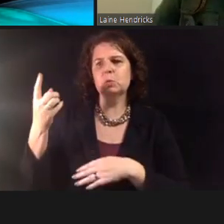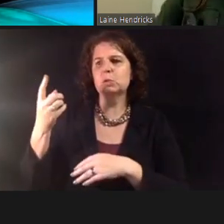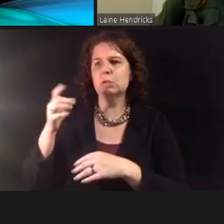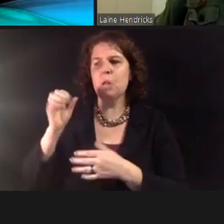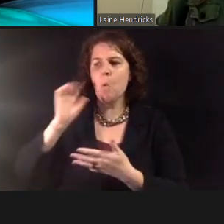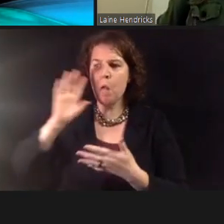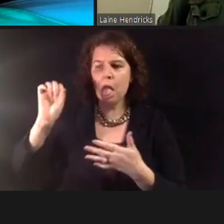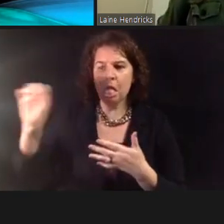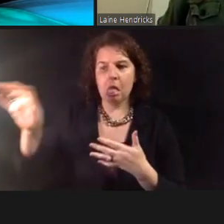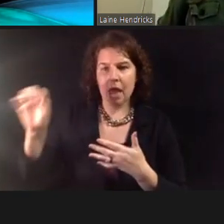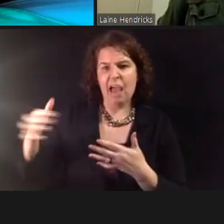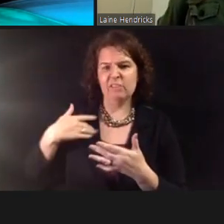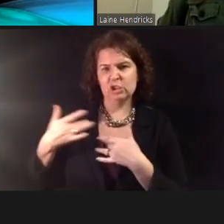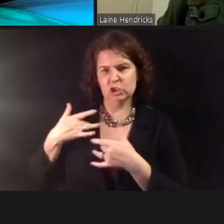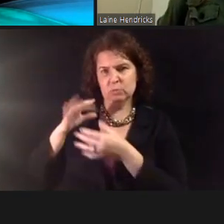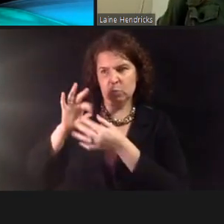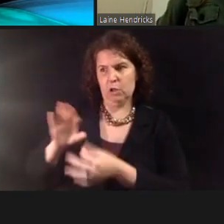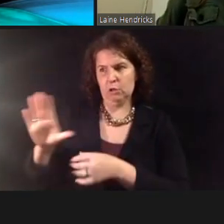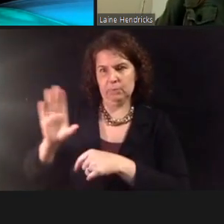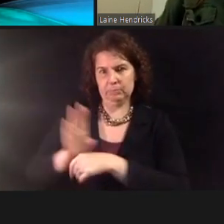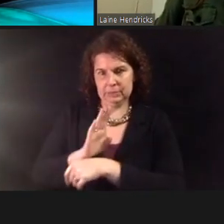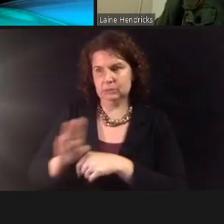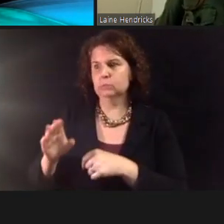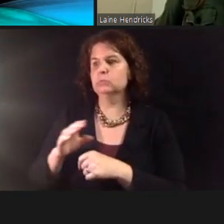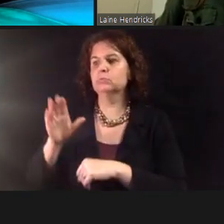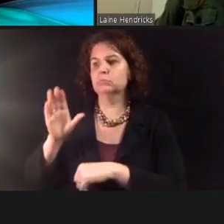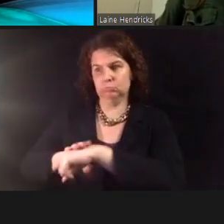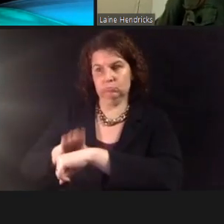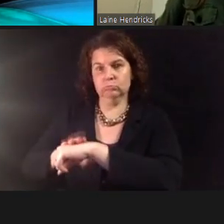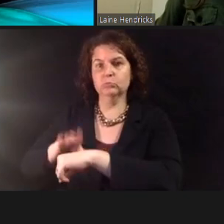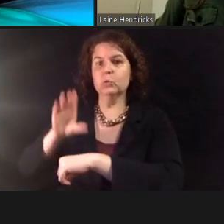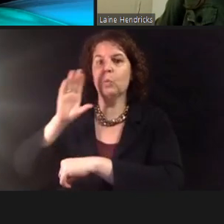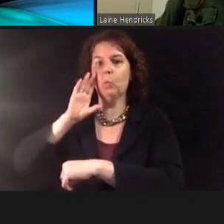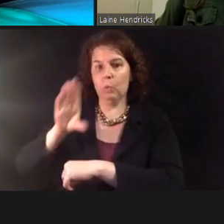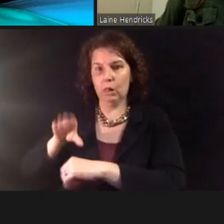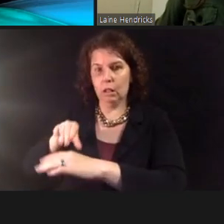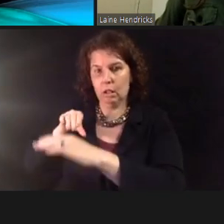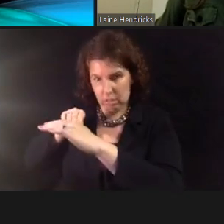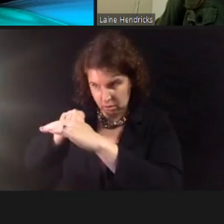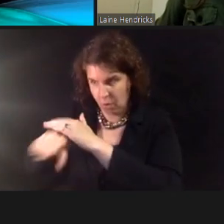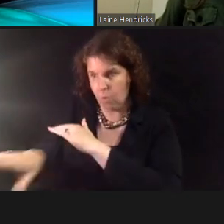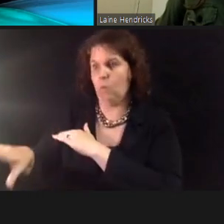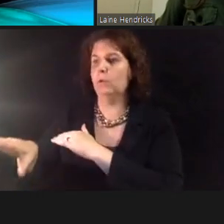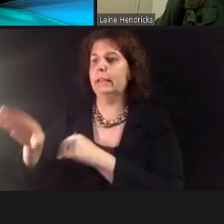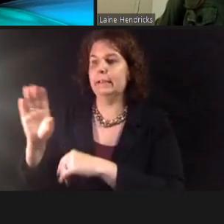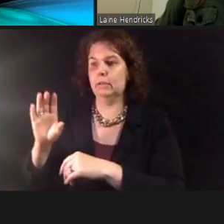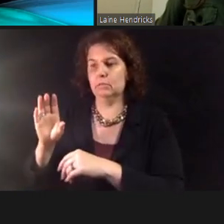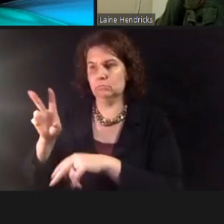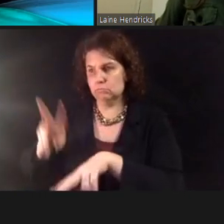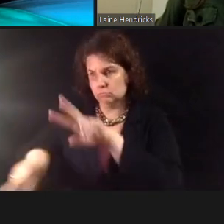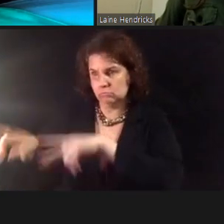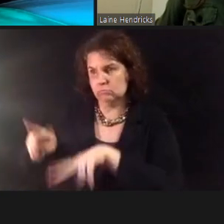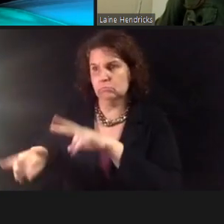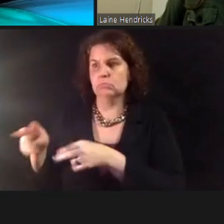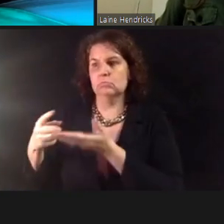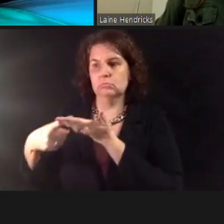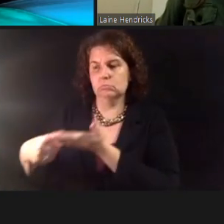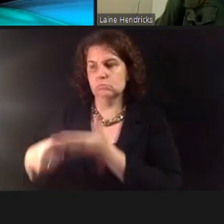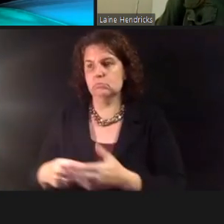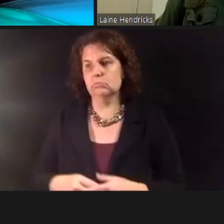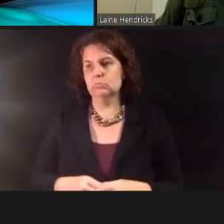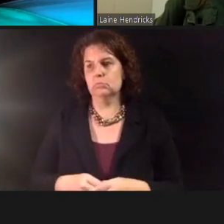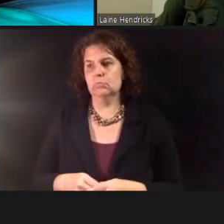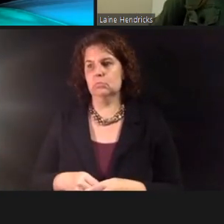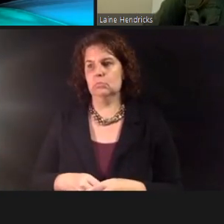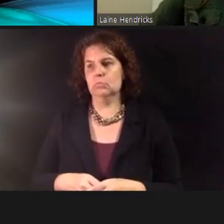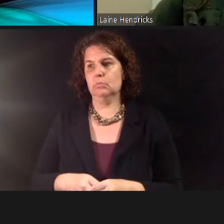going out into those businesses and saying, okay, here's the complaint we received, and identifying whether or not the business is complying